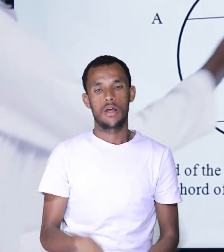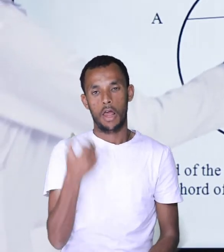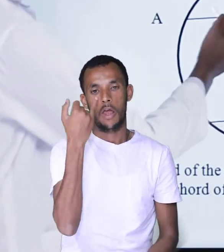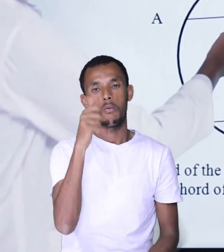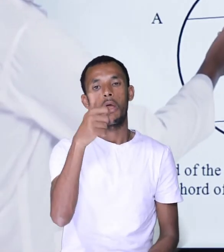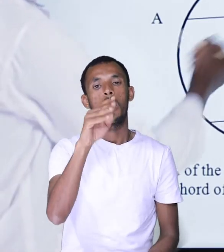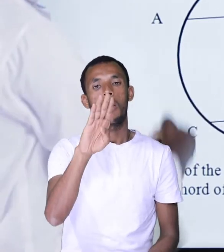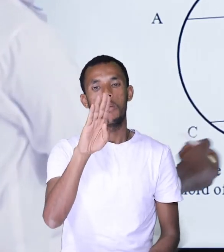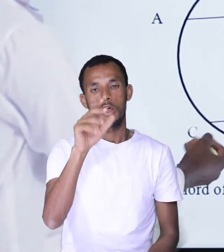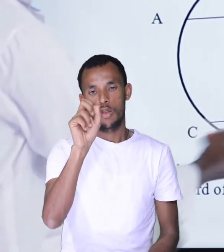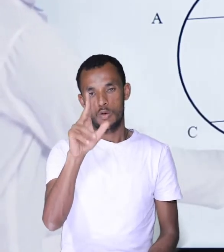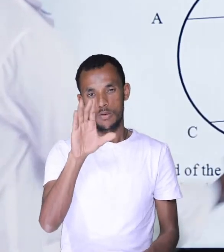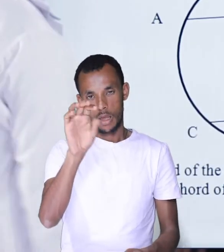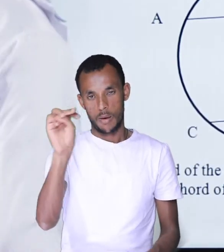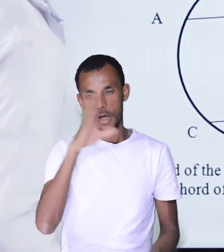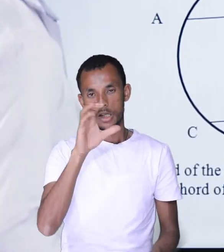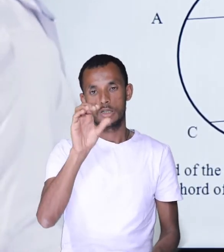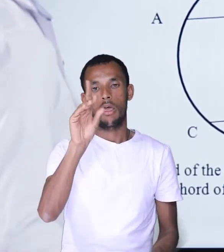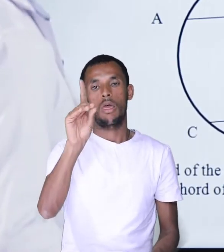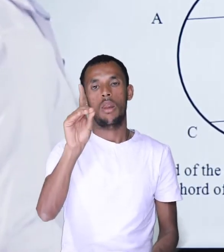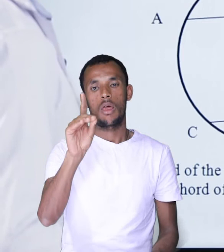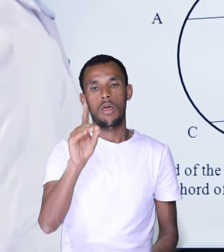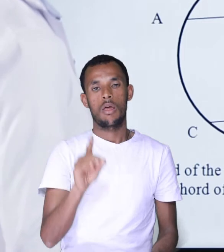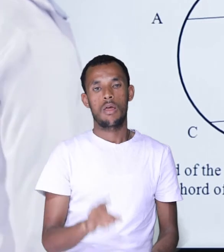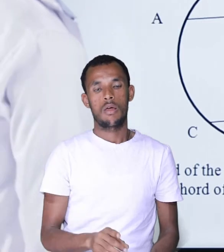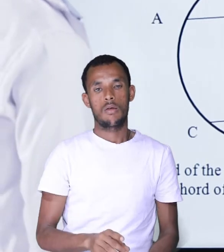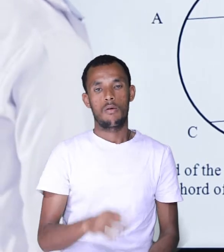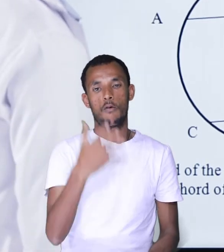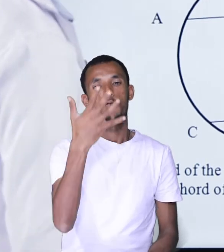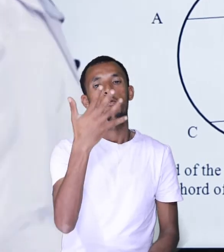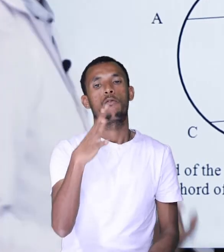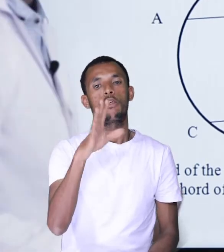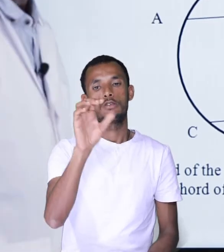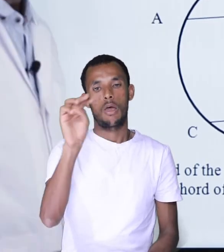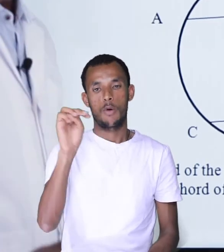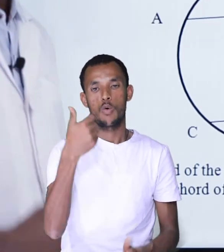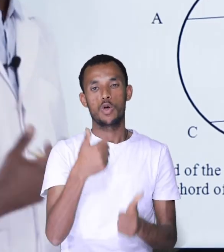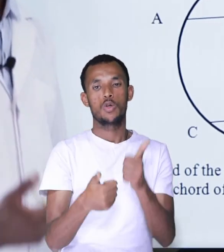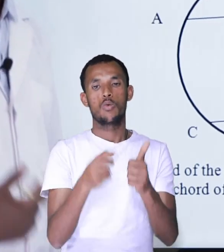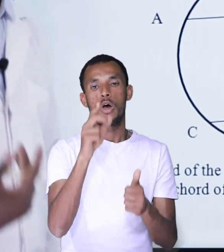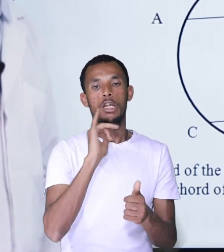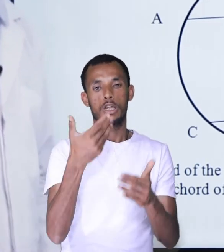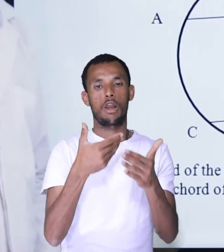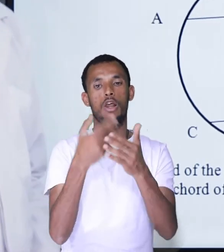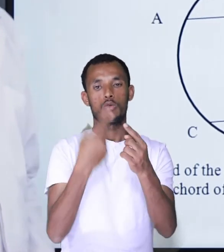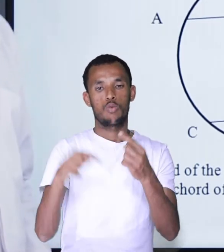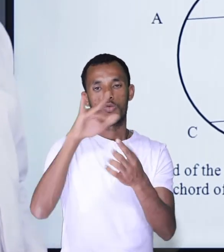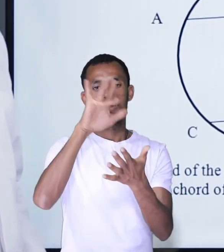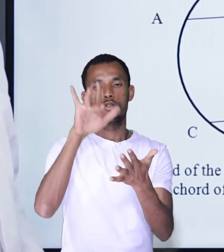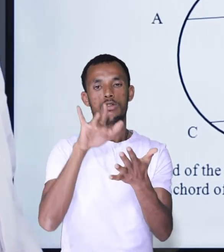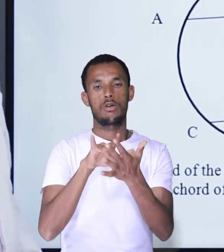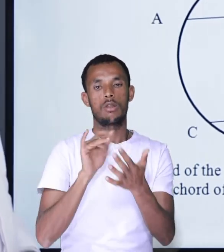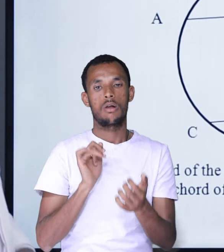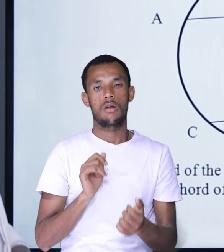If AB is 12 centimeter and CD is 15 centimeter, which one is nearest to the center?